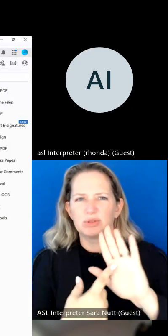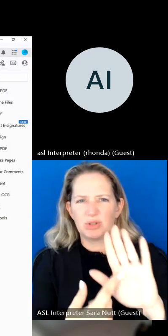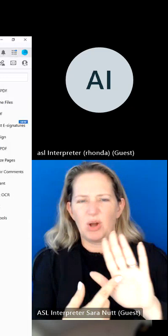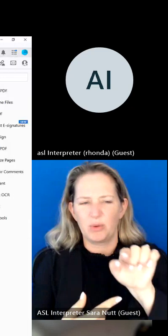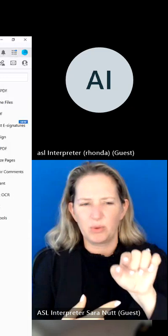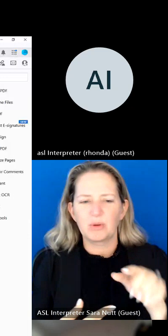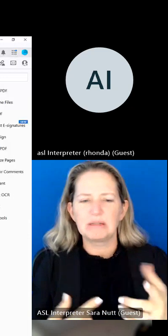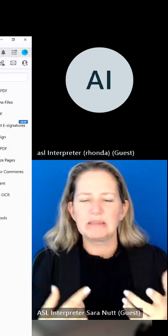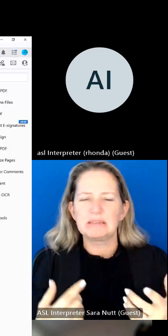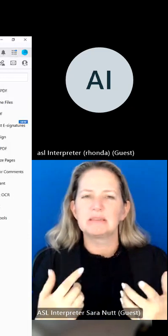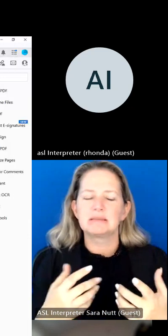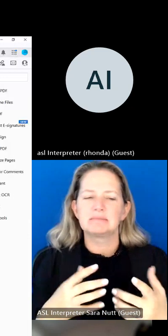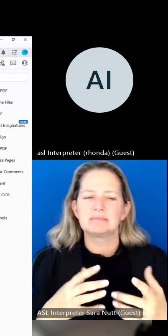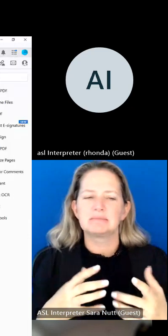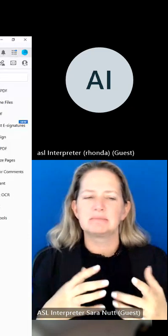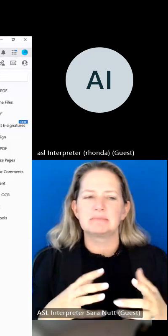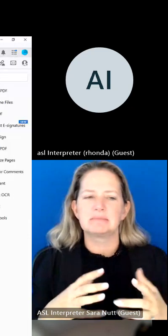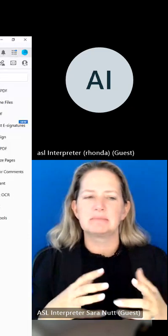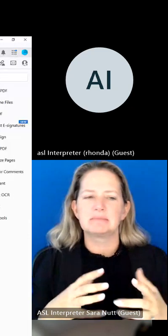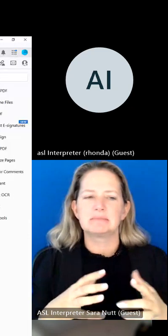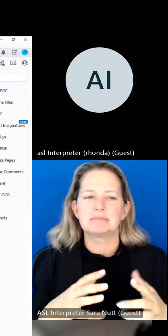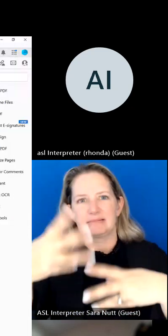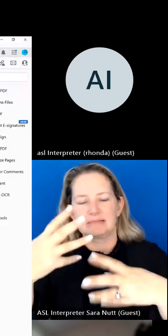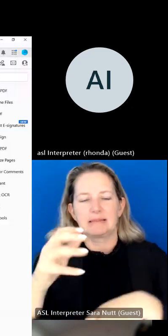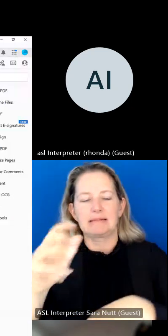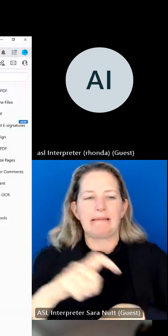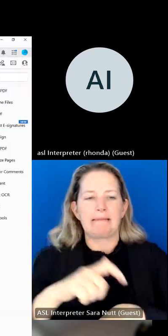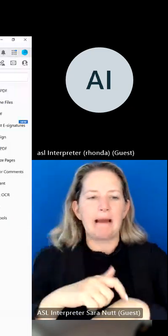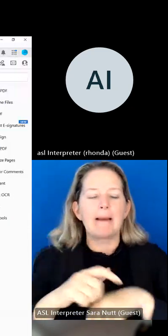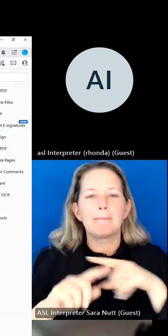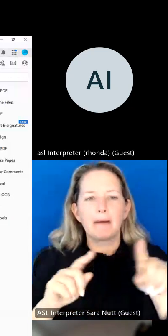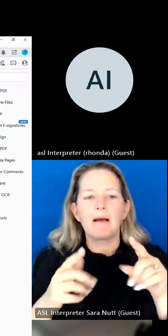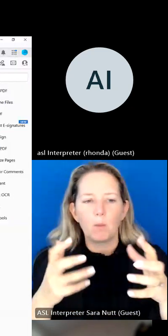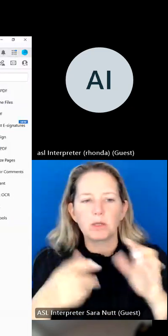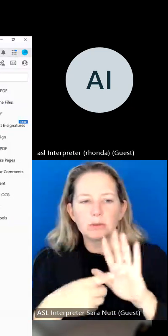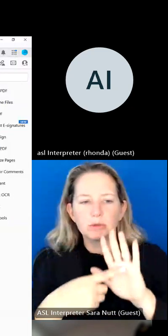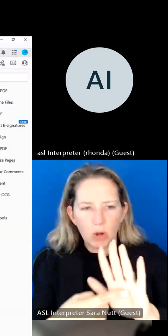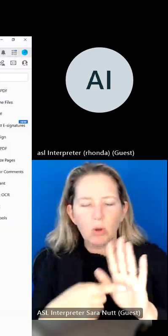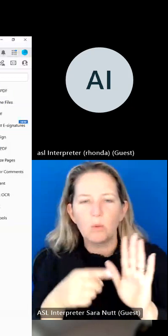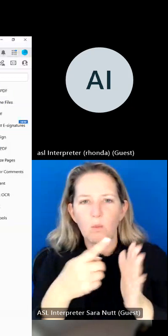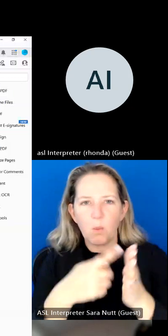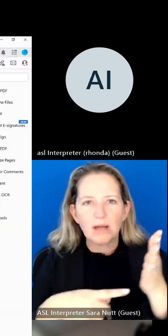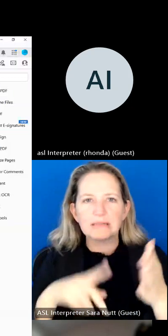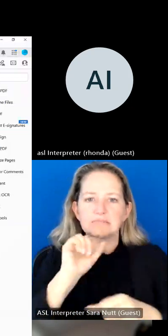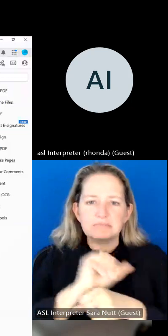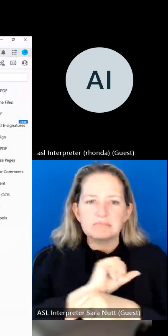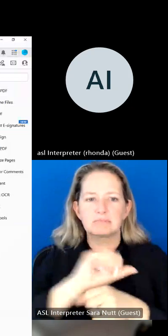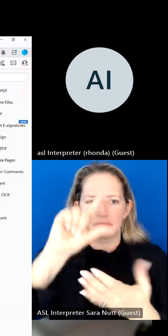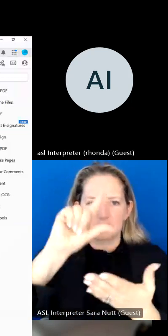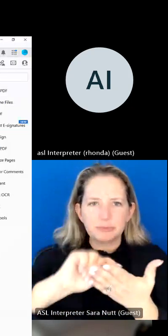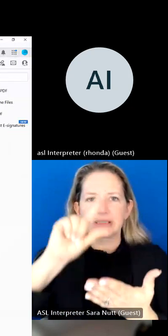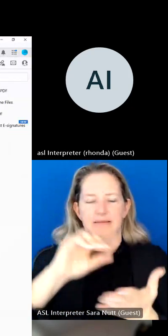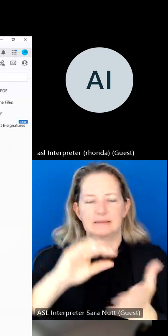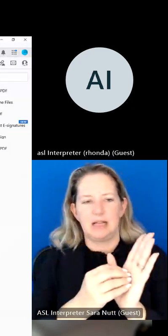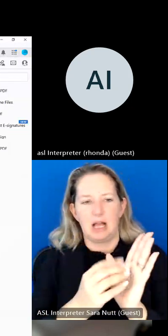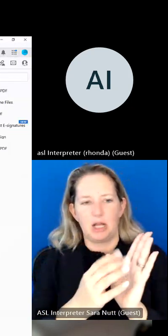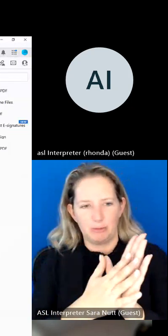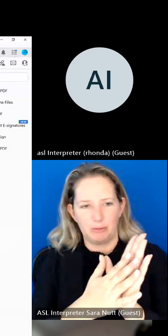think it's important to see what is actually in the document so you'll feel comfortable going to it. Sorry about this.